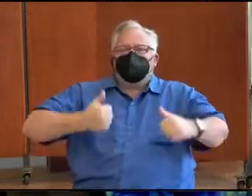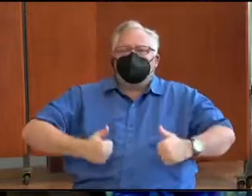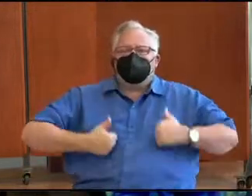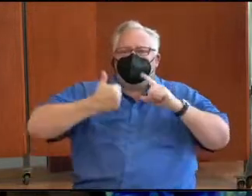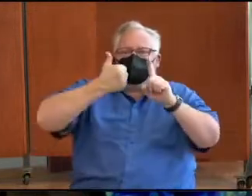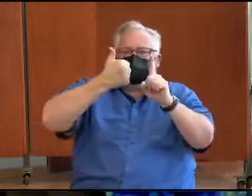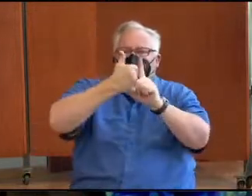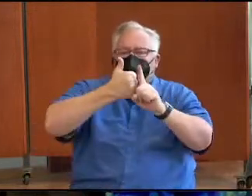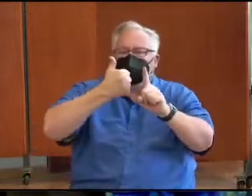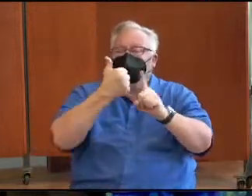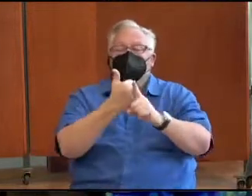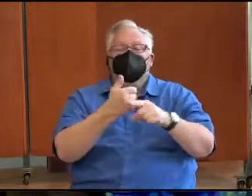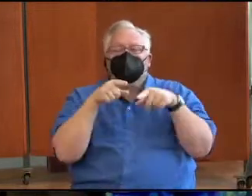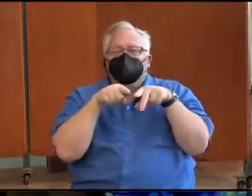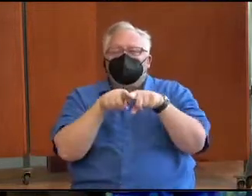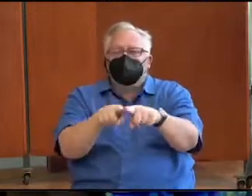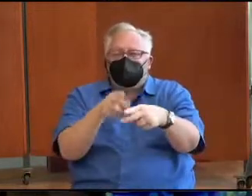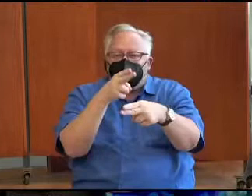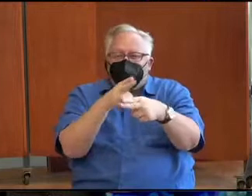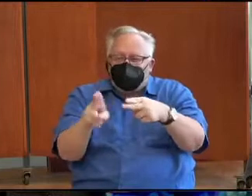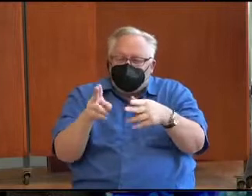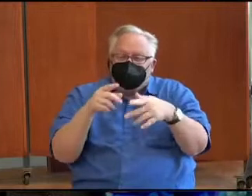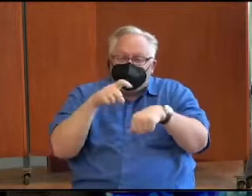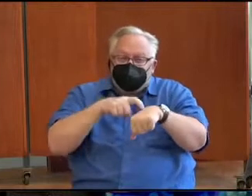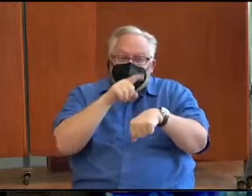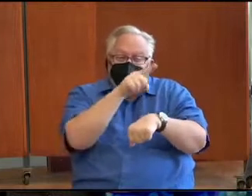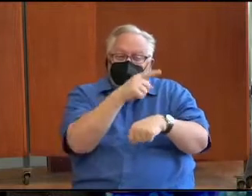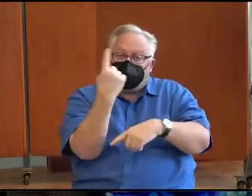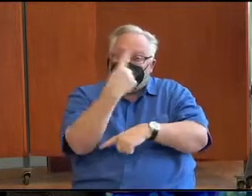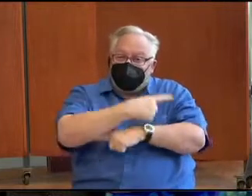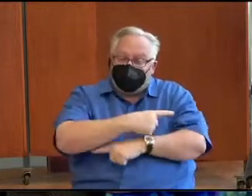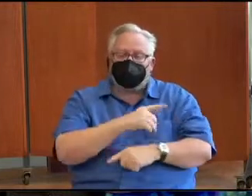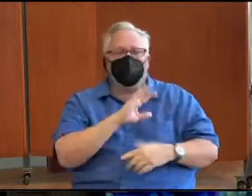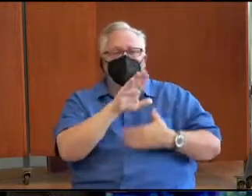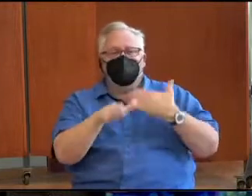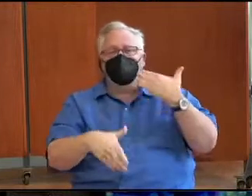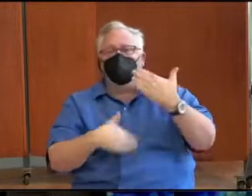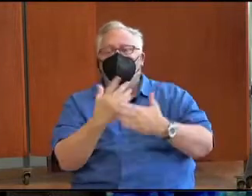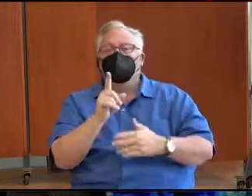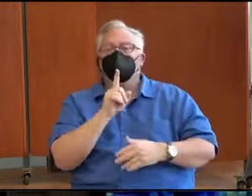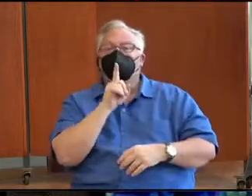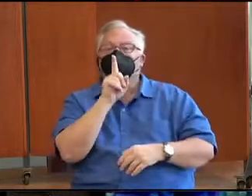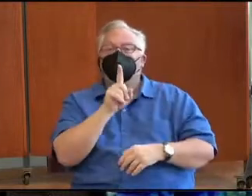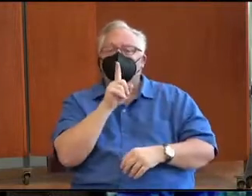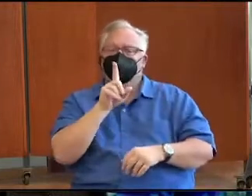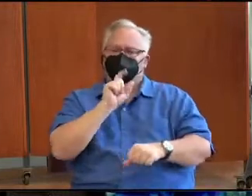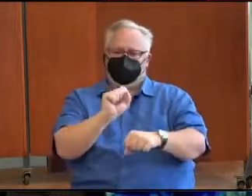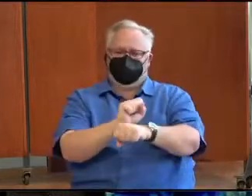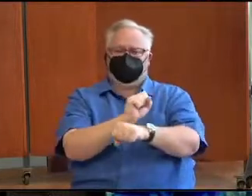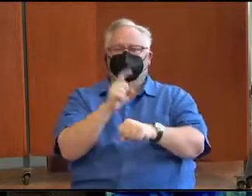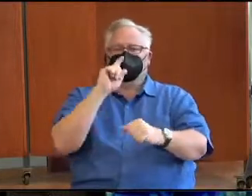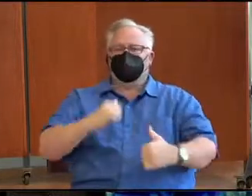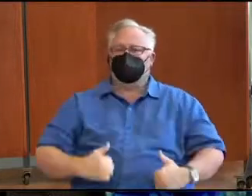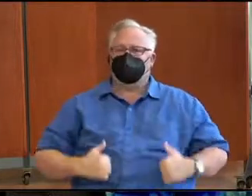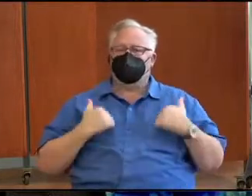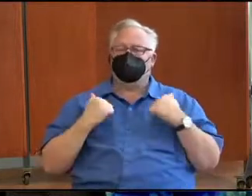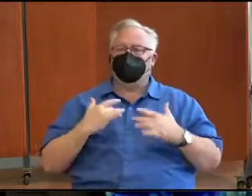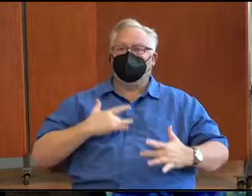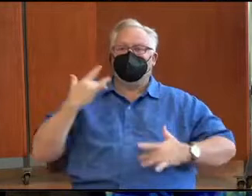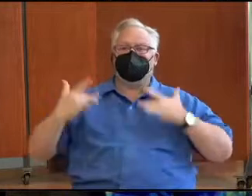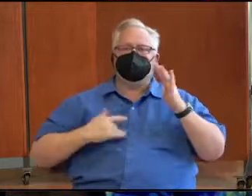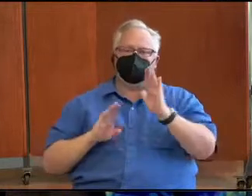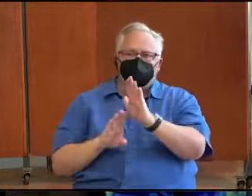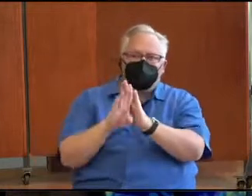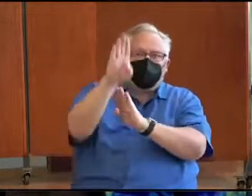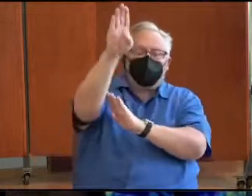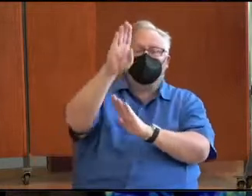its brief course lie all the truths and realities of existence, the bliss of growth, the